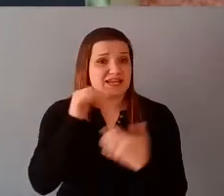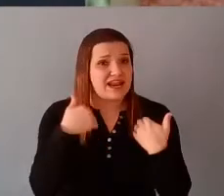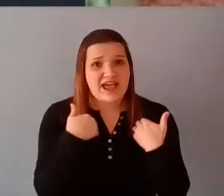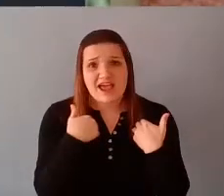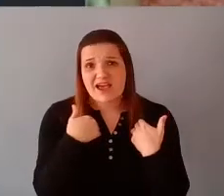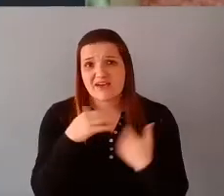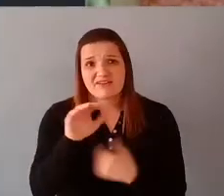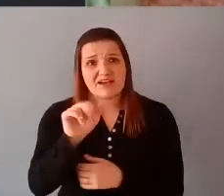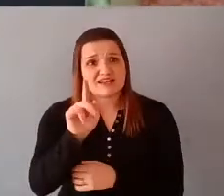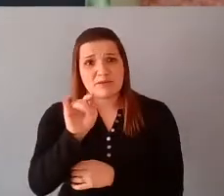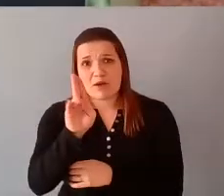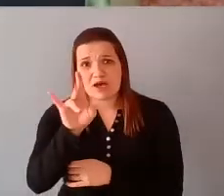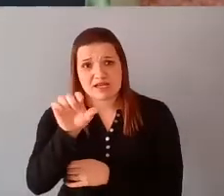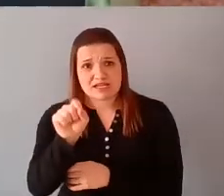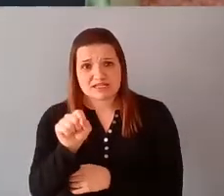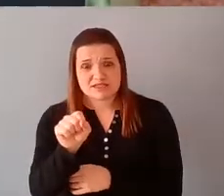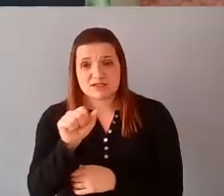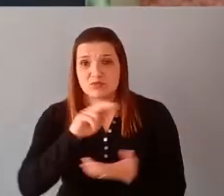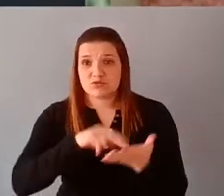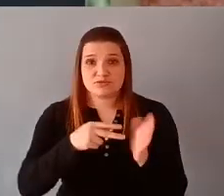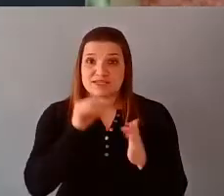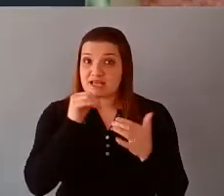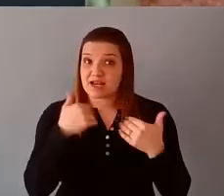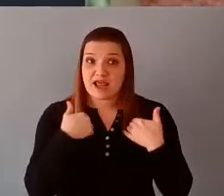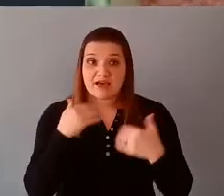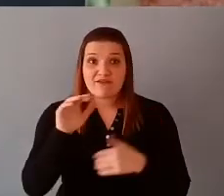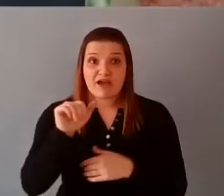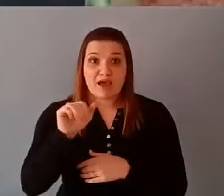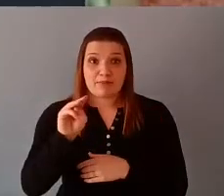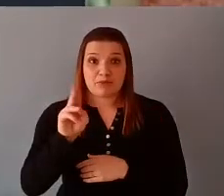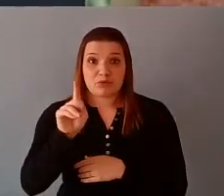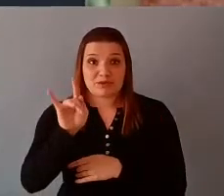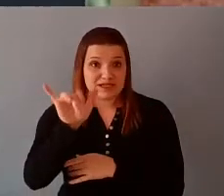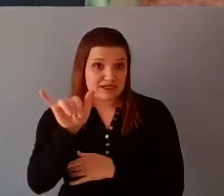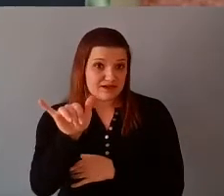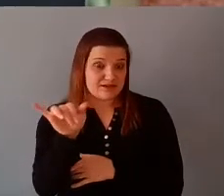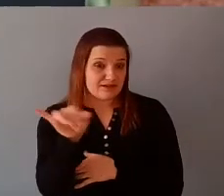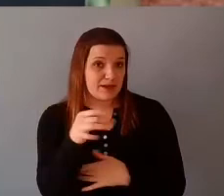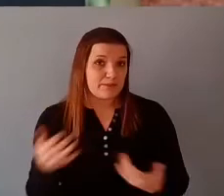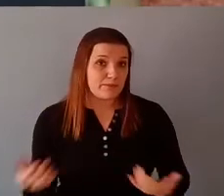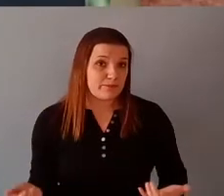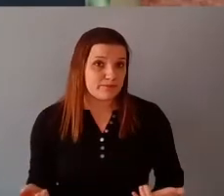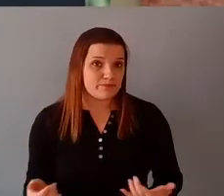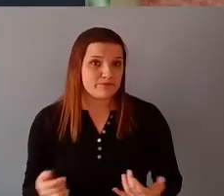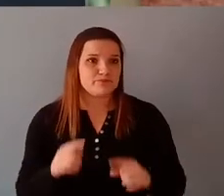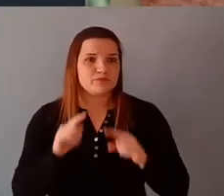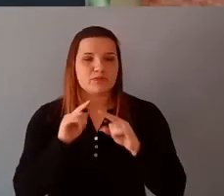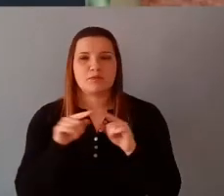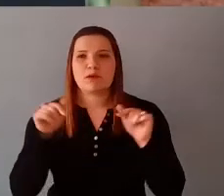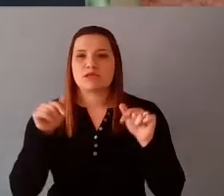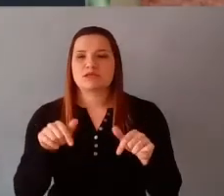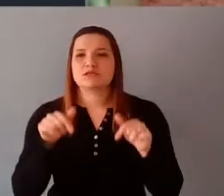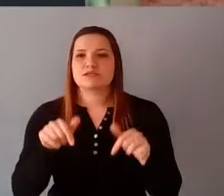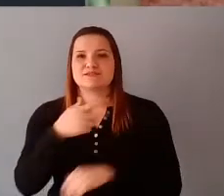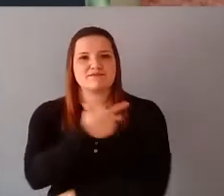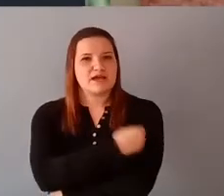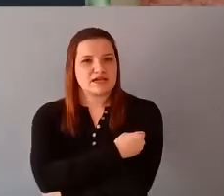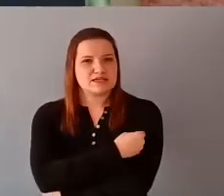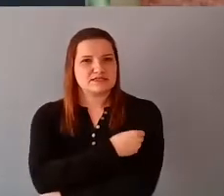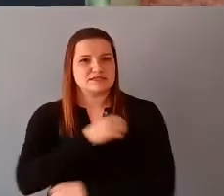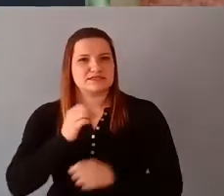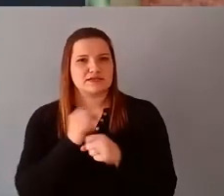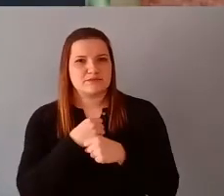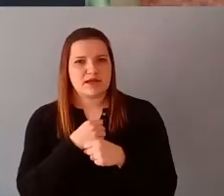So to me, that means they didn't have any immunity either. But this, this vaccine developed by